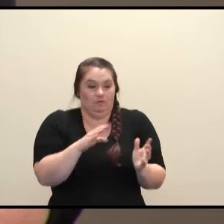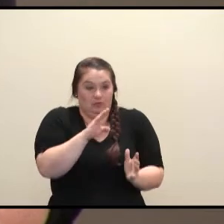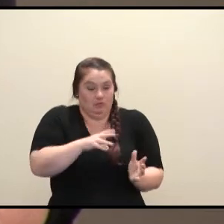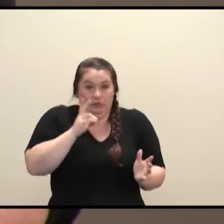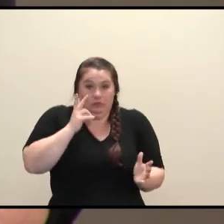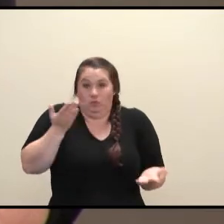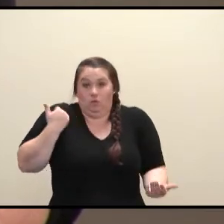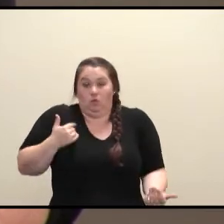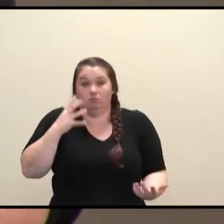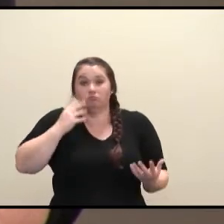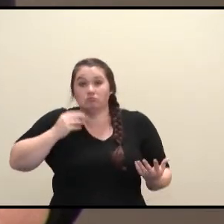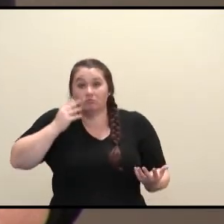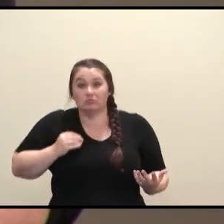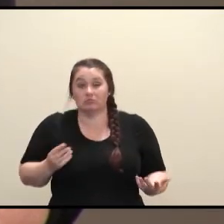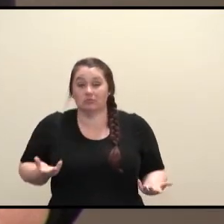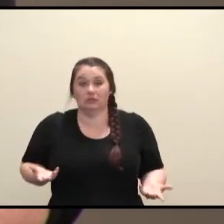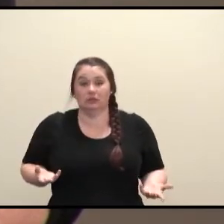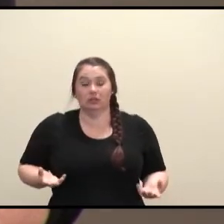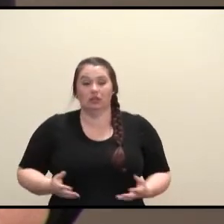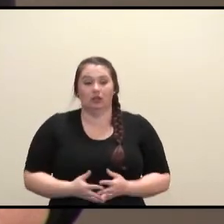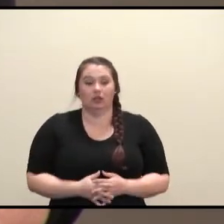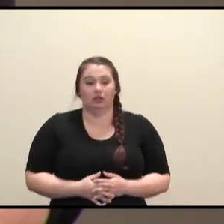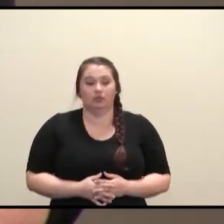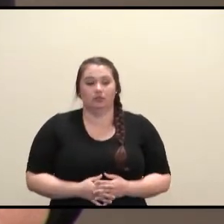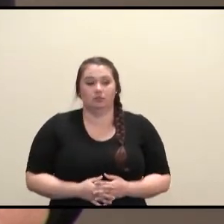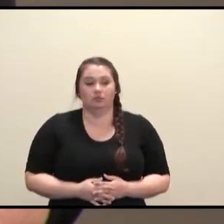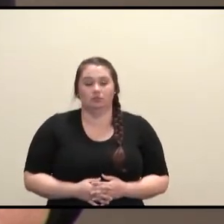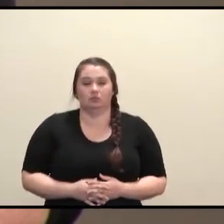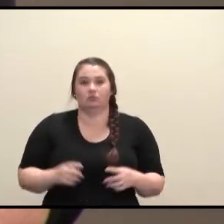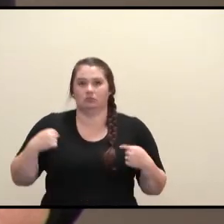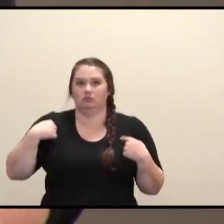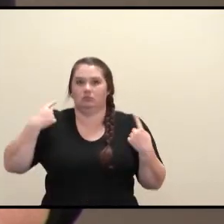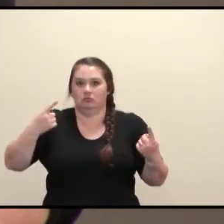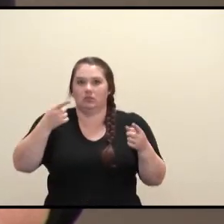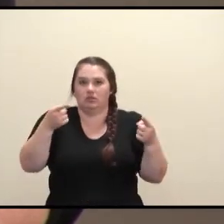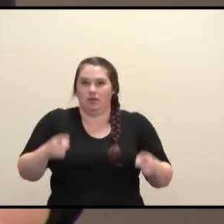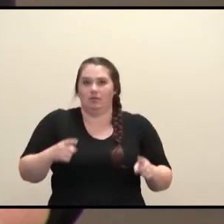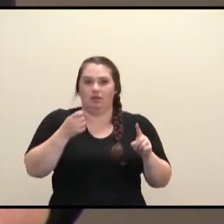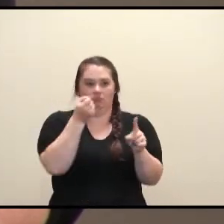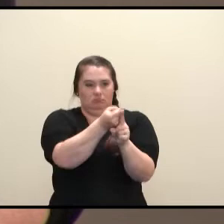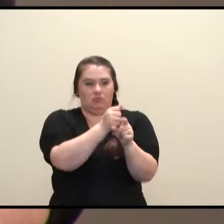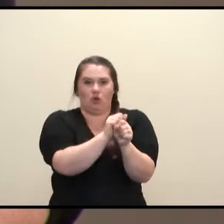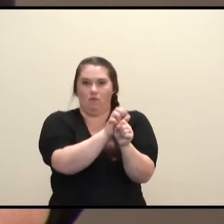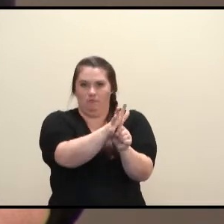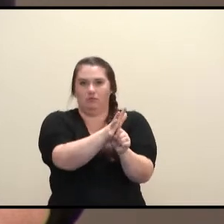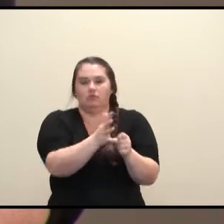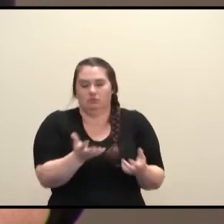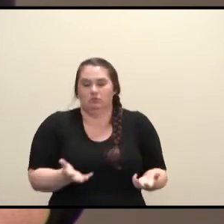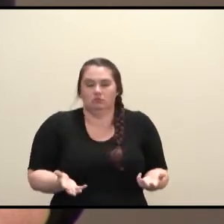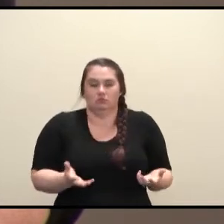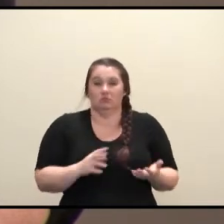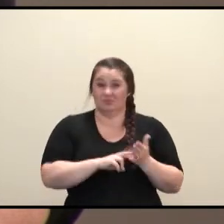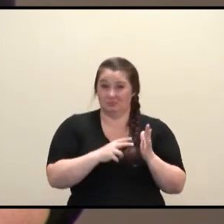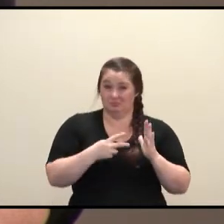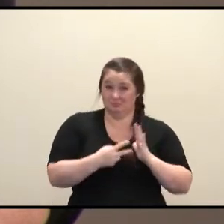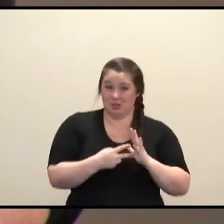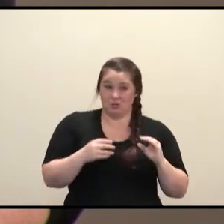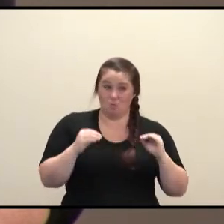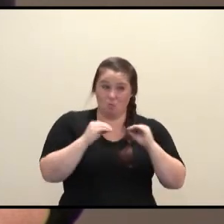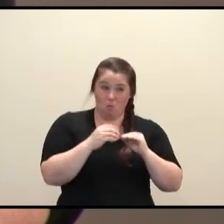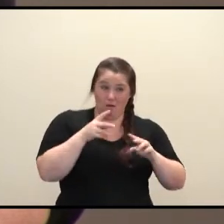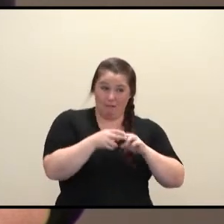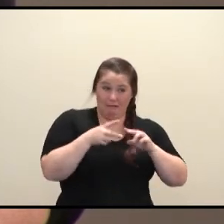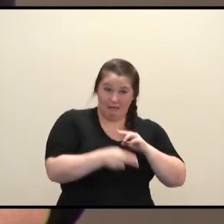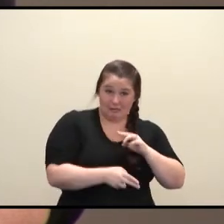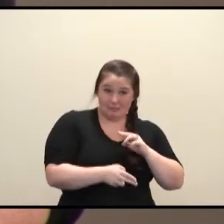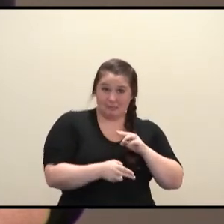ever. Definitely caused by the pandemic, but I think we can get there. Now, does that mean we're not going to have to make some more